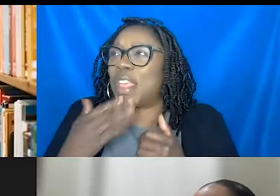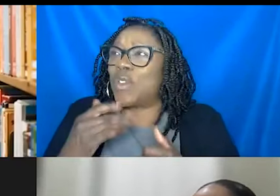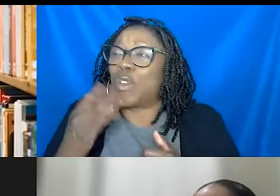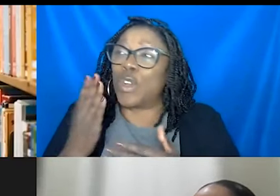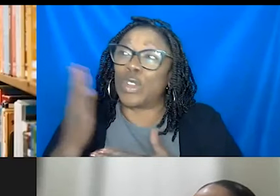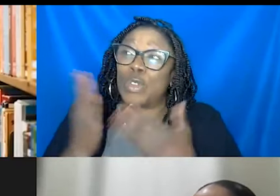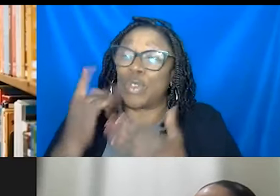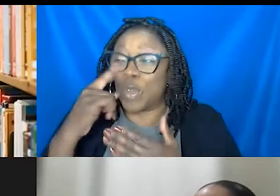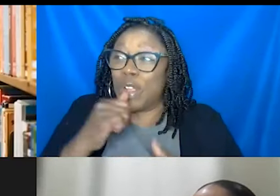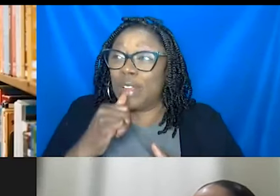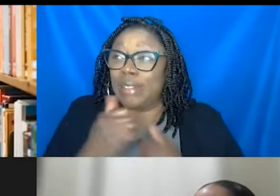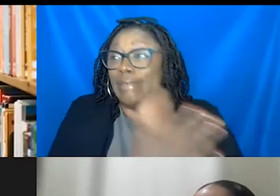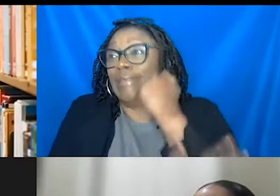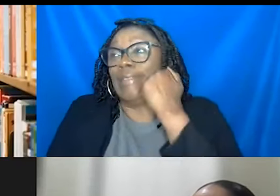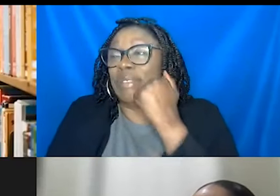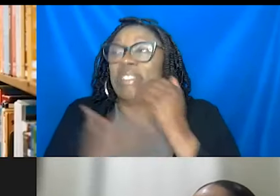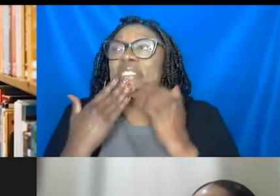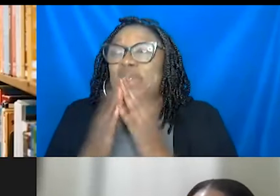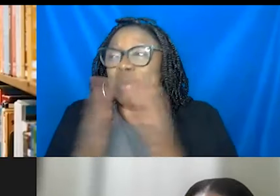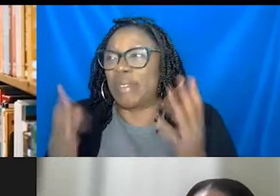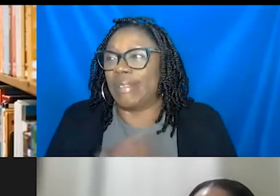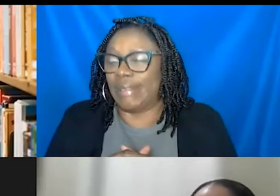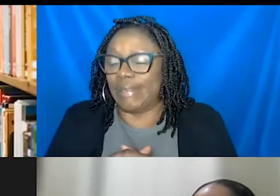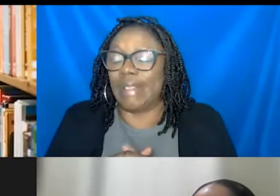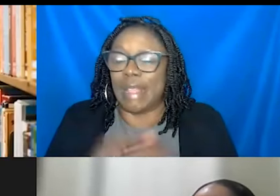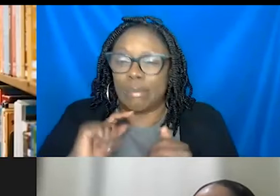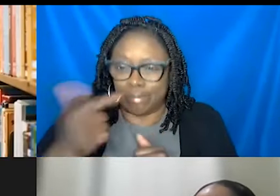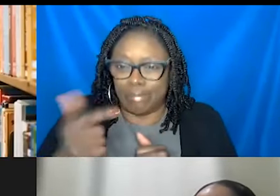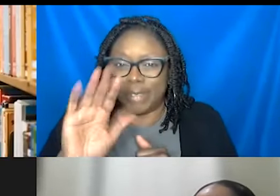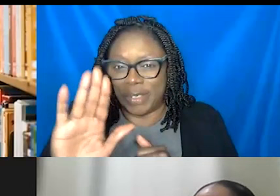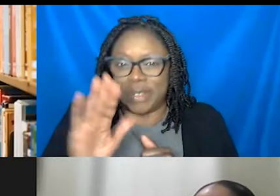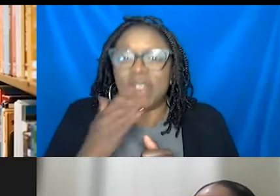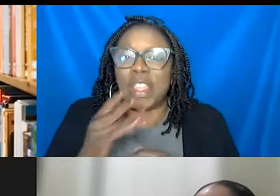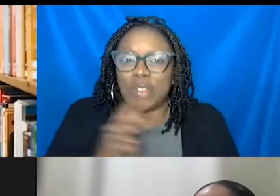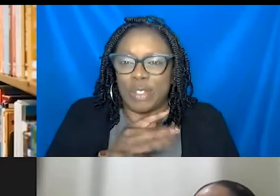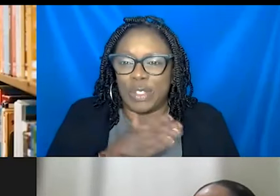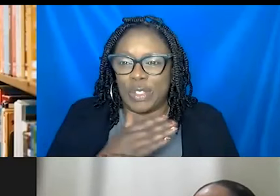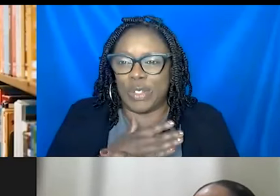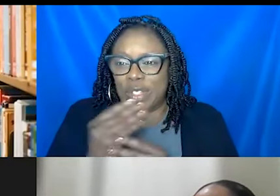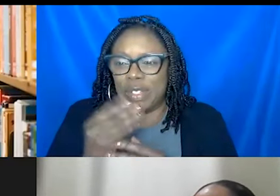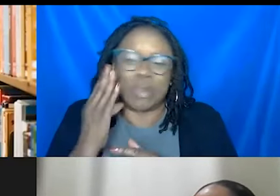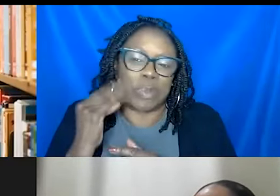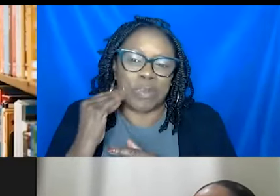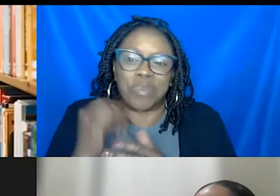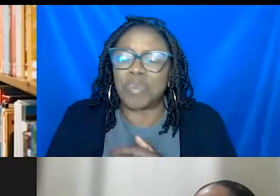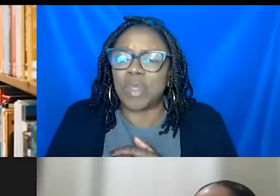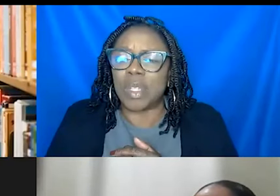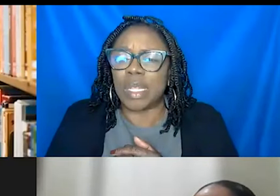right, during her years, and how that passed on to you. Thank you for sharing.